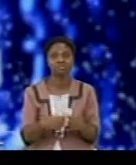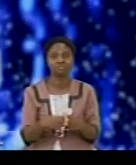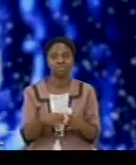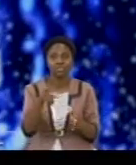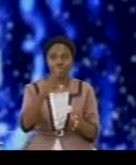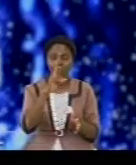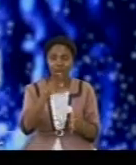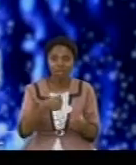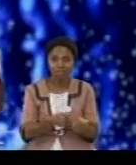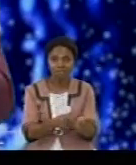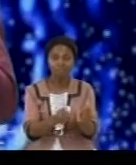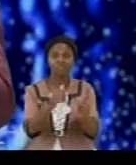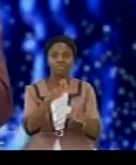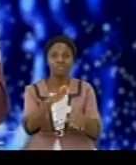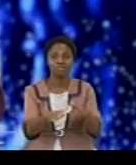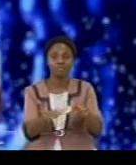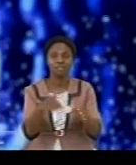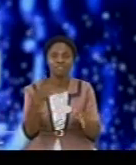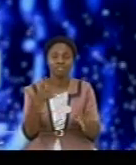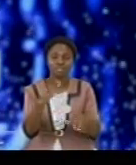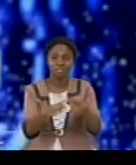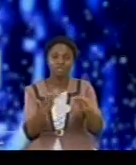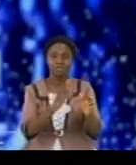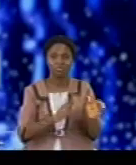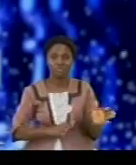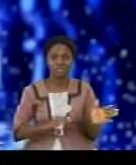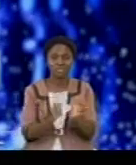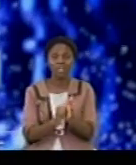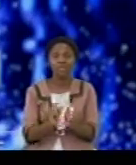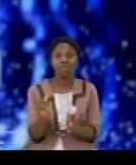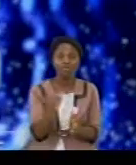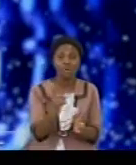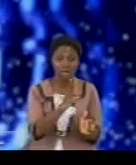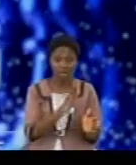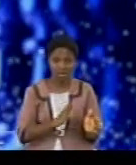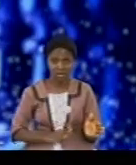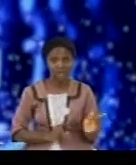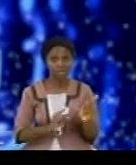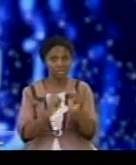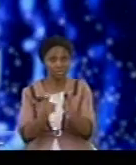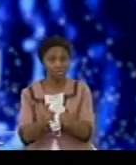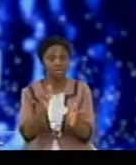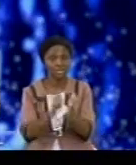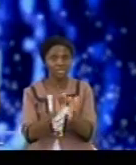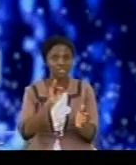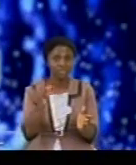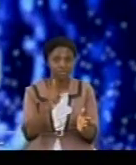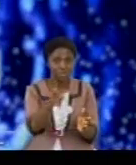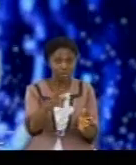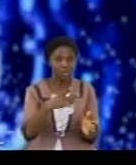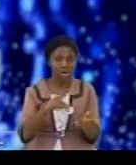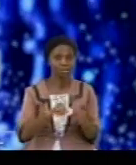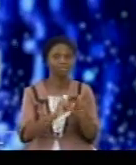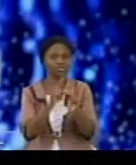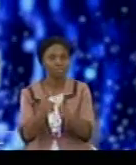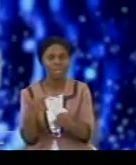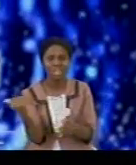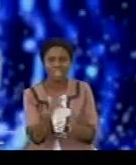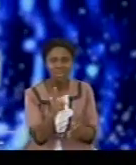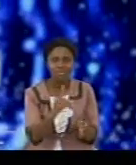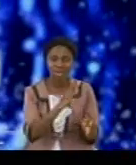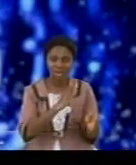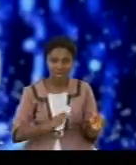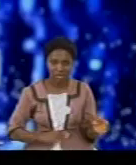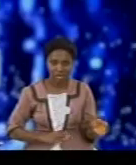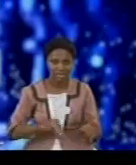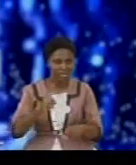the footsteps of Christ, that where Christ goes, that's where you go. Where Christ will not go, you will not go. What Christ will not do, you will